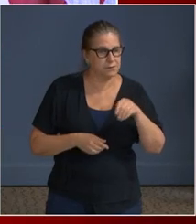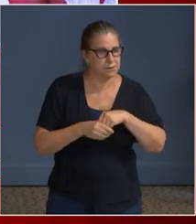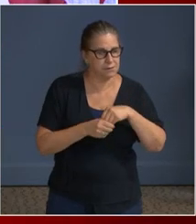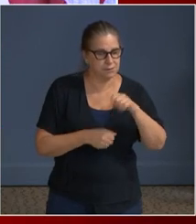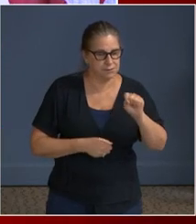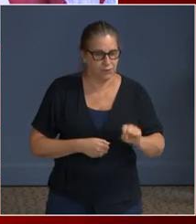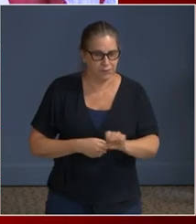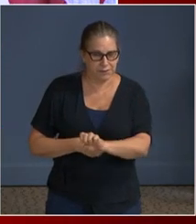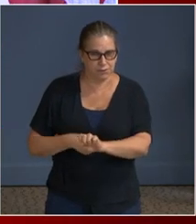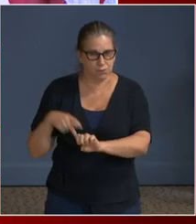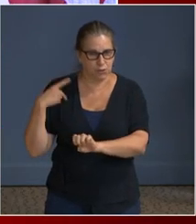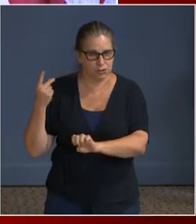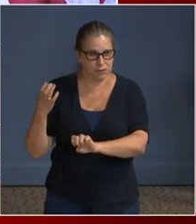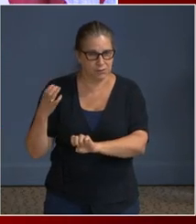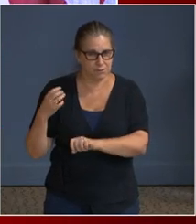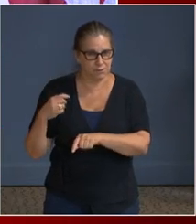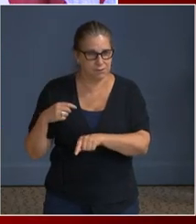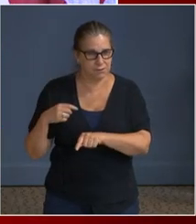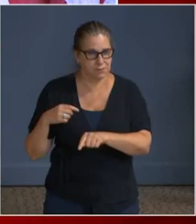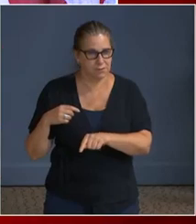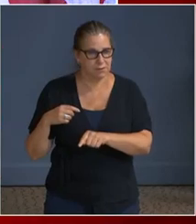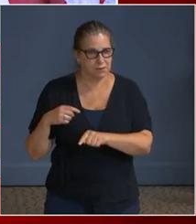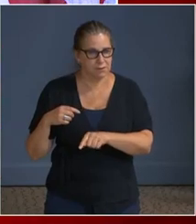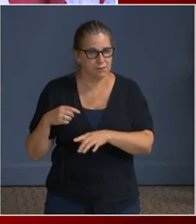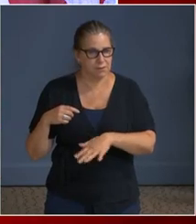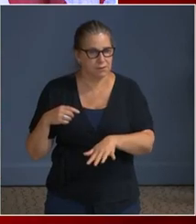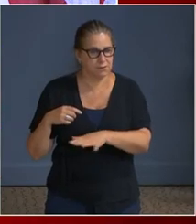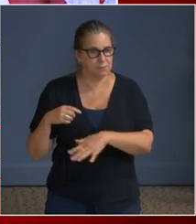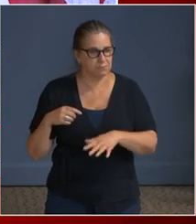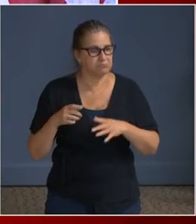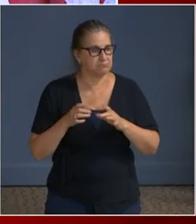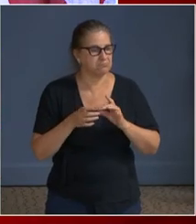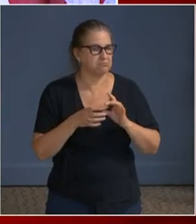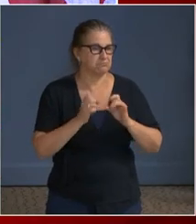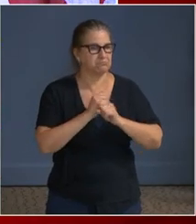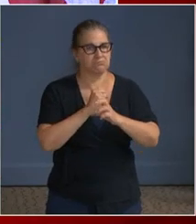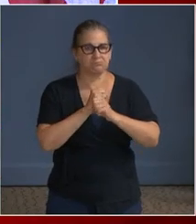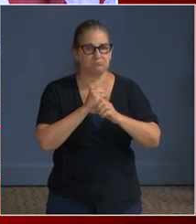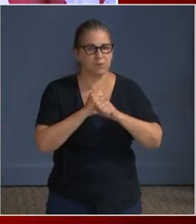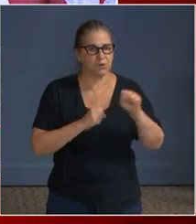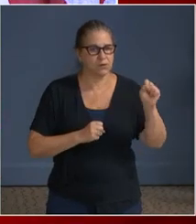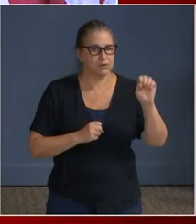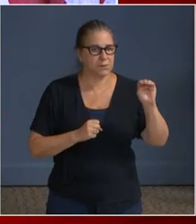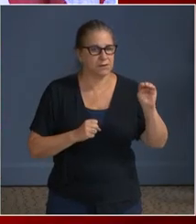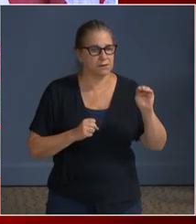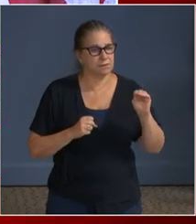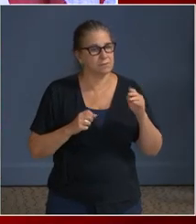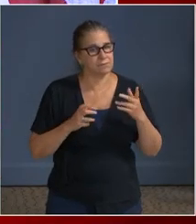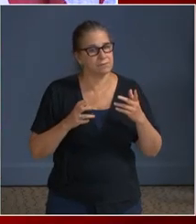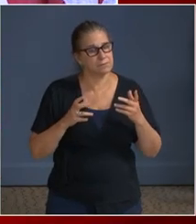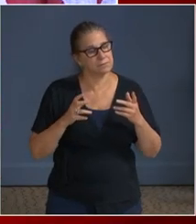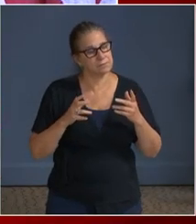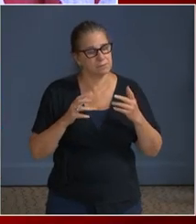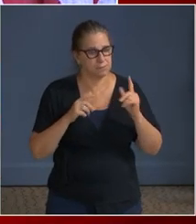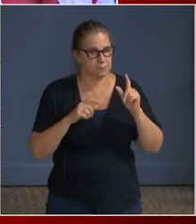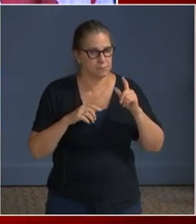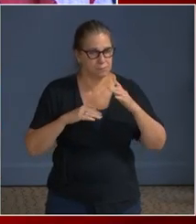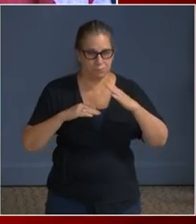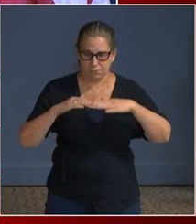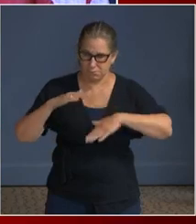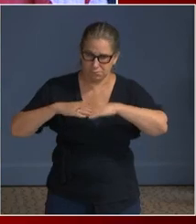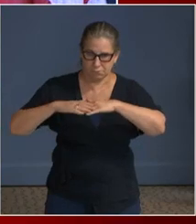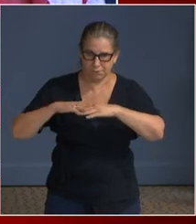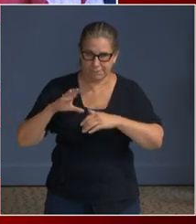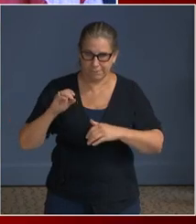the allowable limit of attendees per the mayor's order. At around 12:20 a.m. on